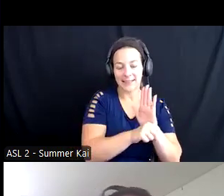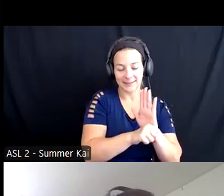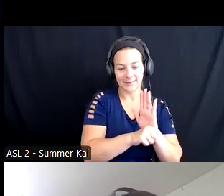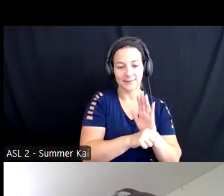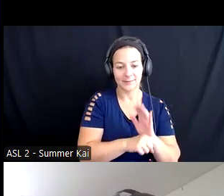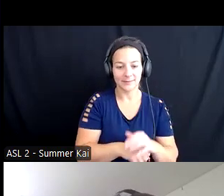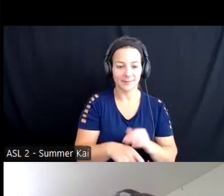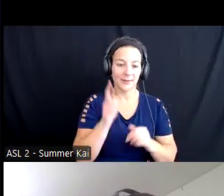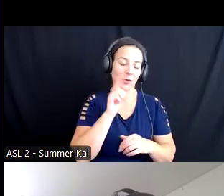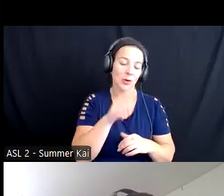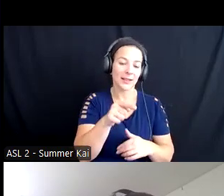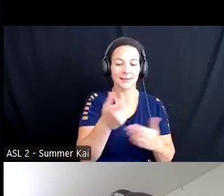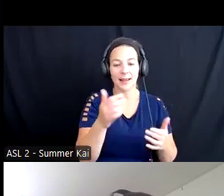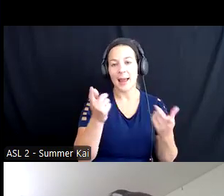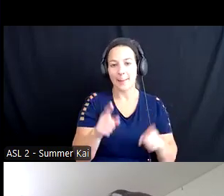value.